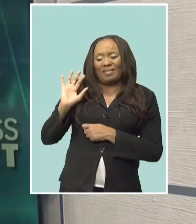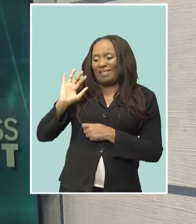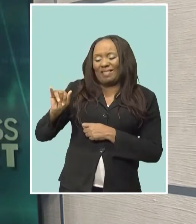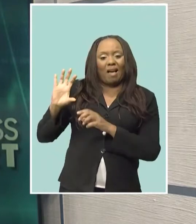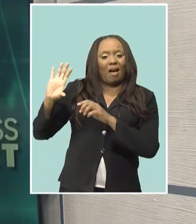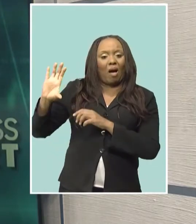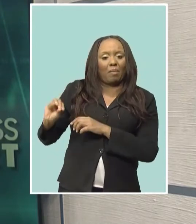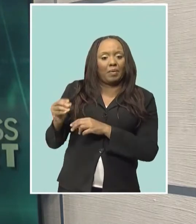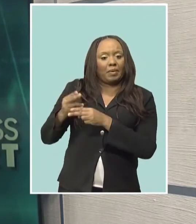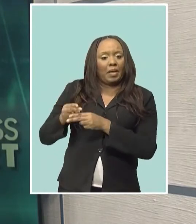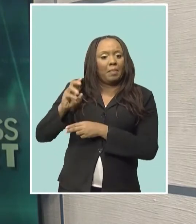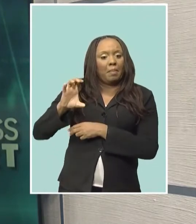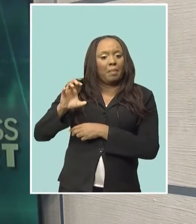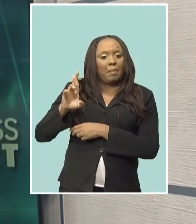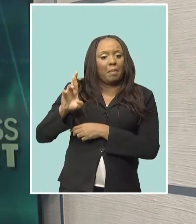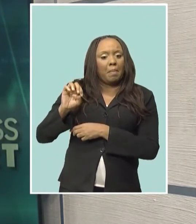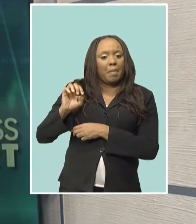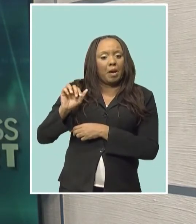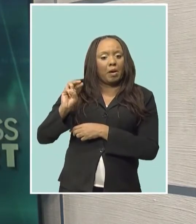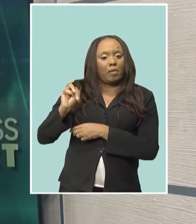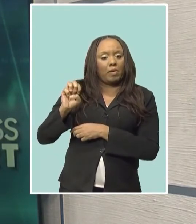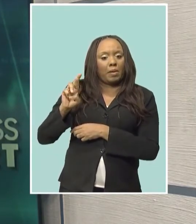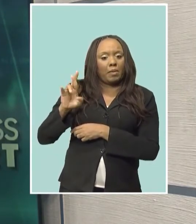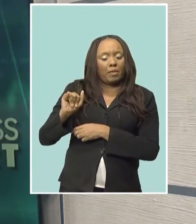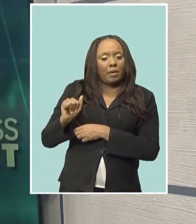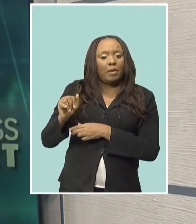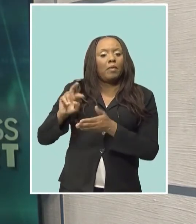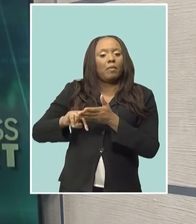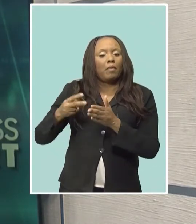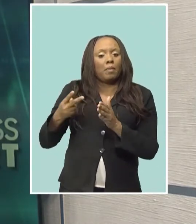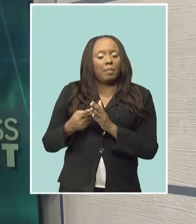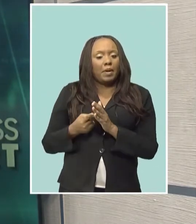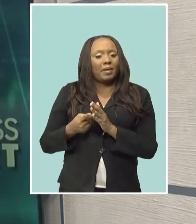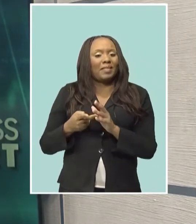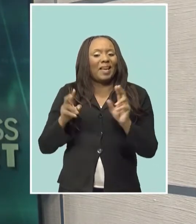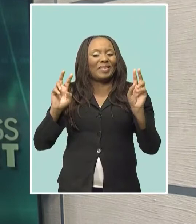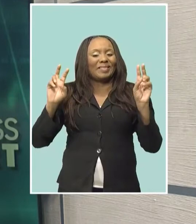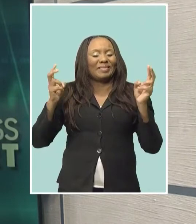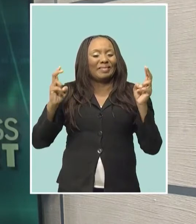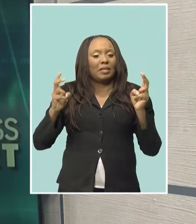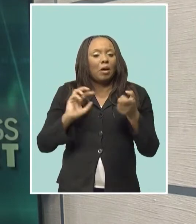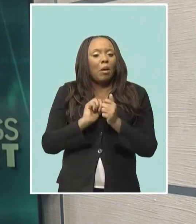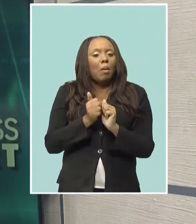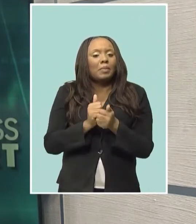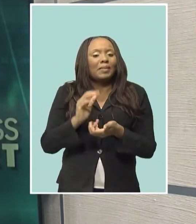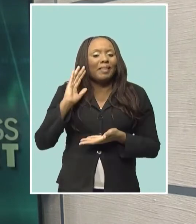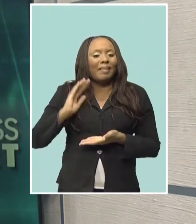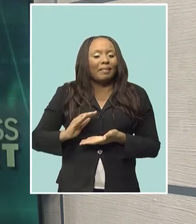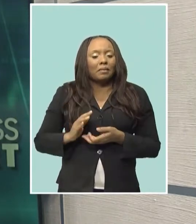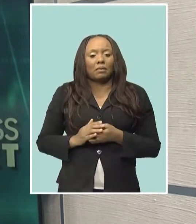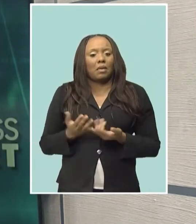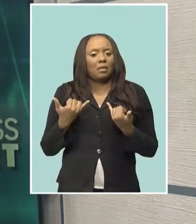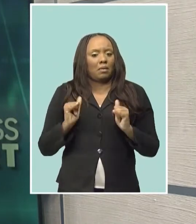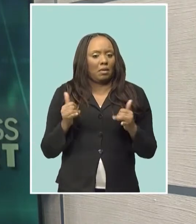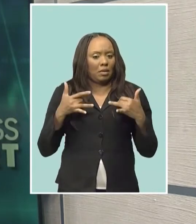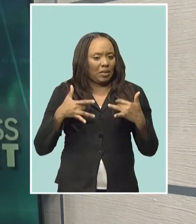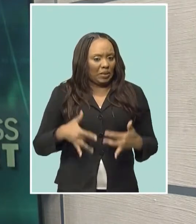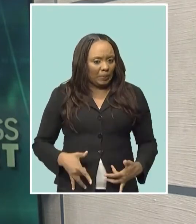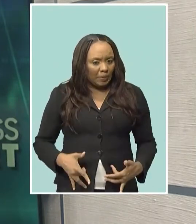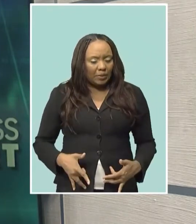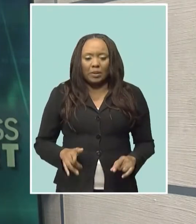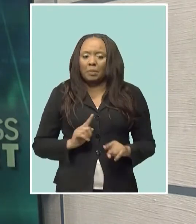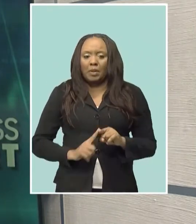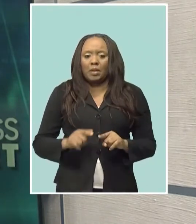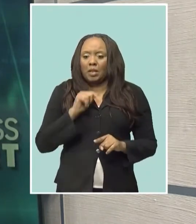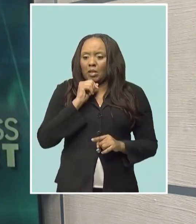have resulted in a substantial lessening of competition. While still very disappointed about that decision, without going into details,